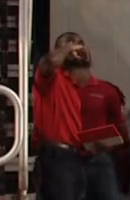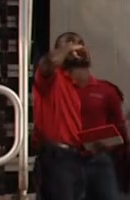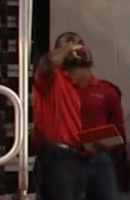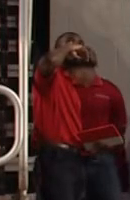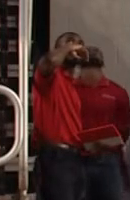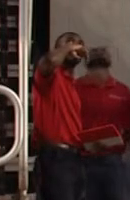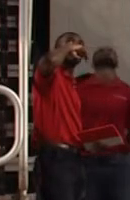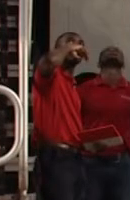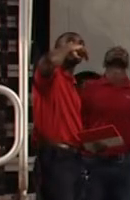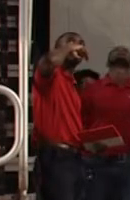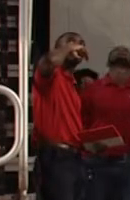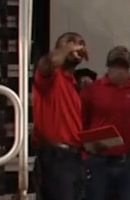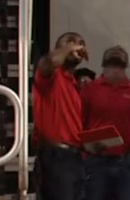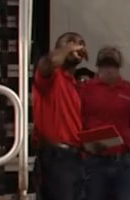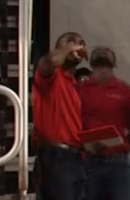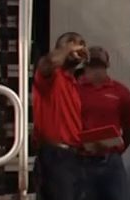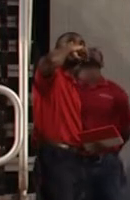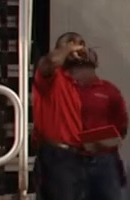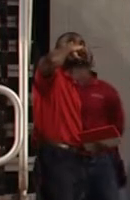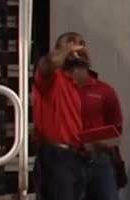States as well as internationally.